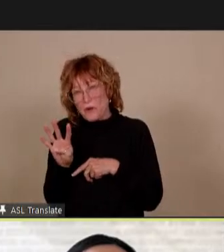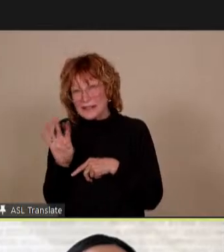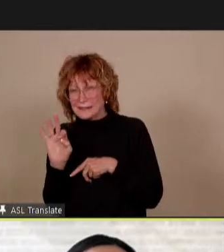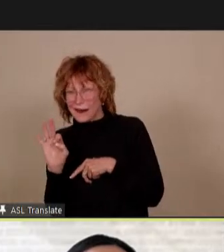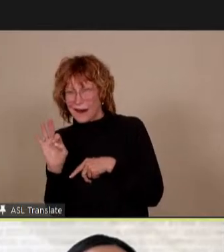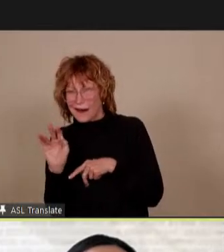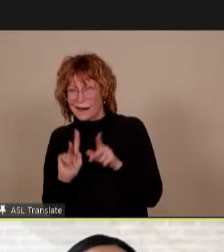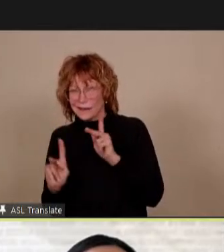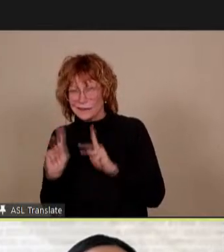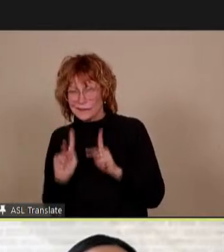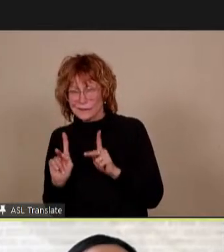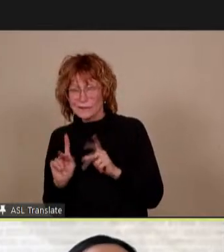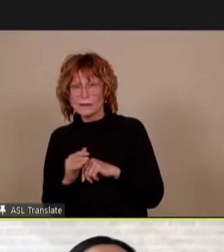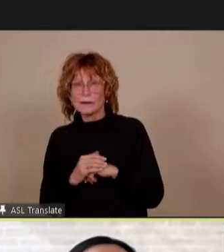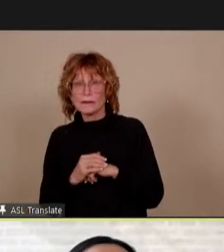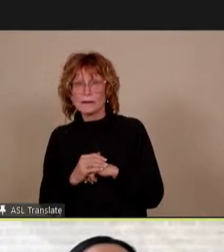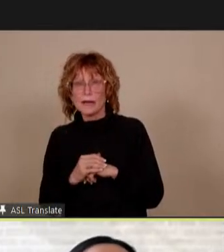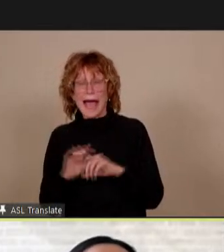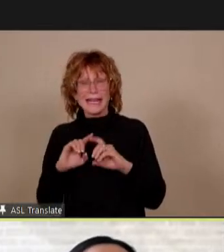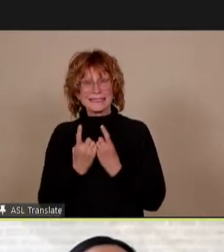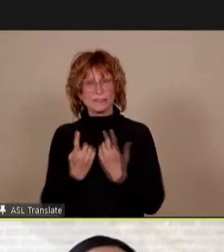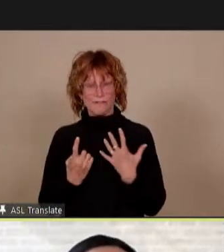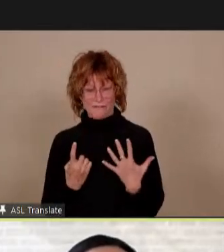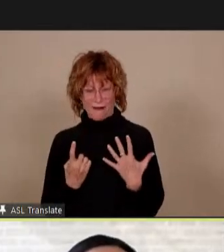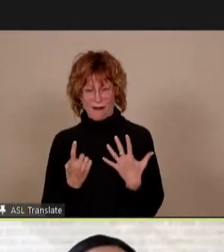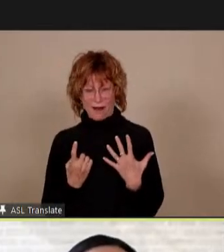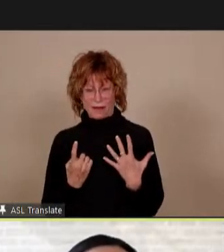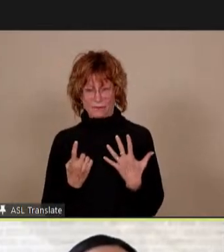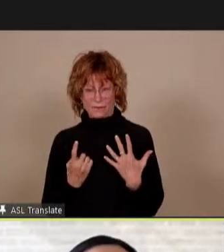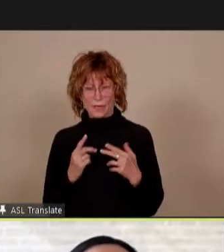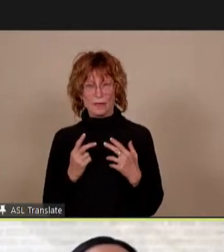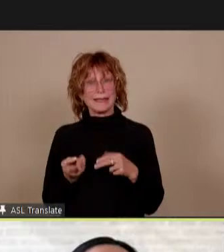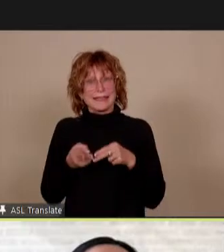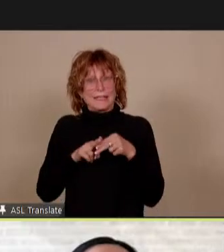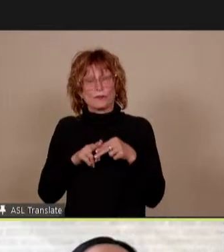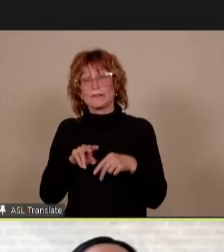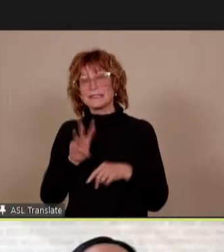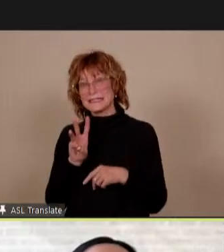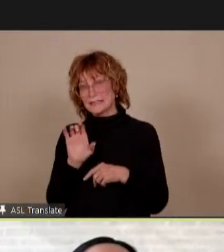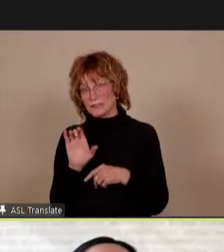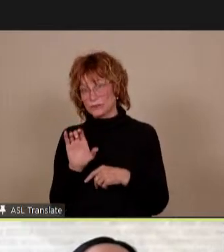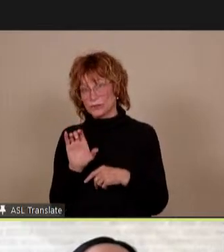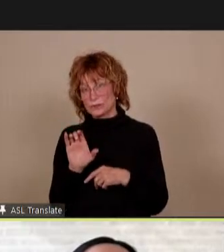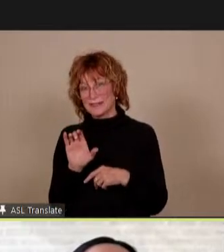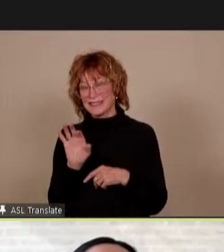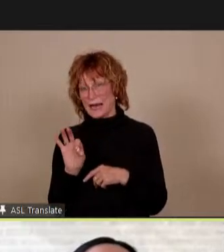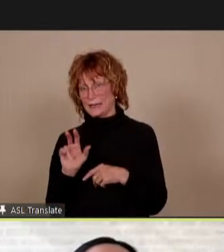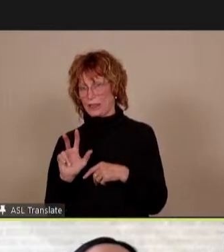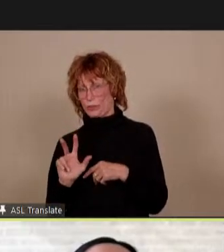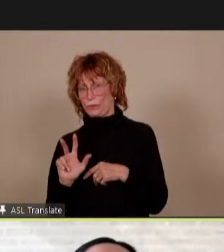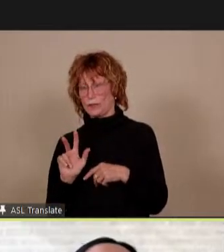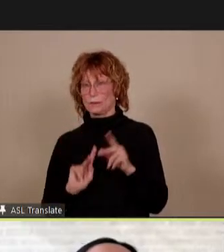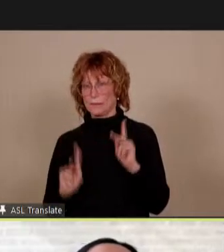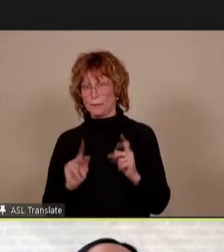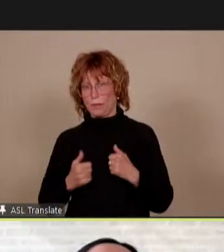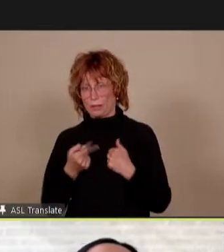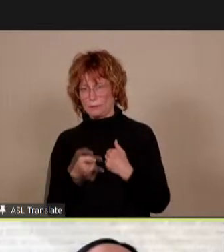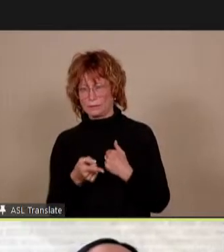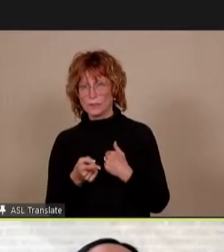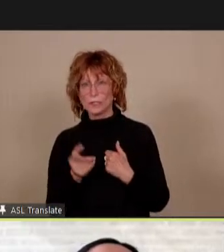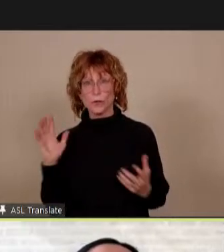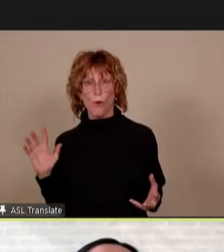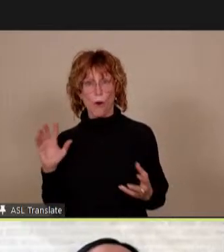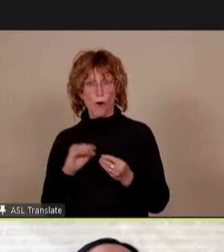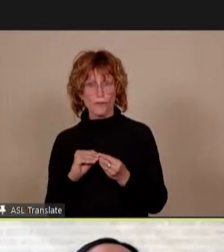249 residents, and District 5 had a slight increase of 693 residents. So overall,